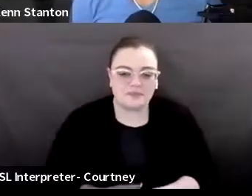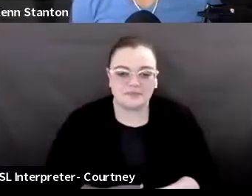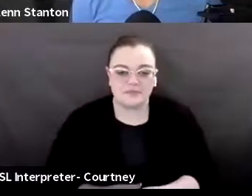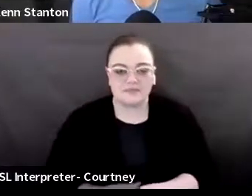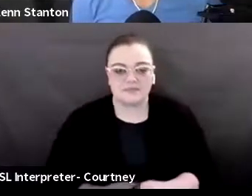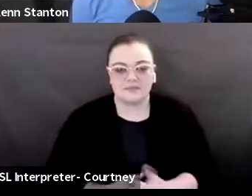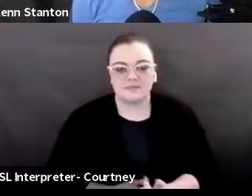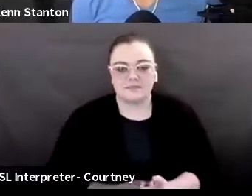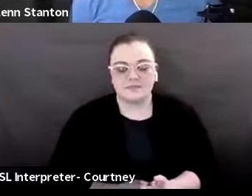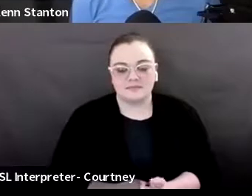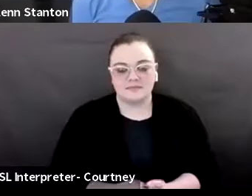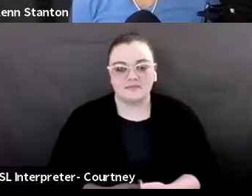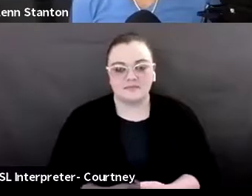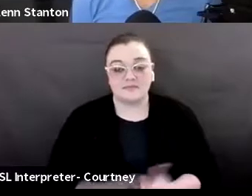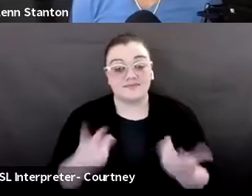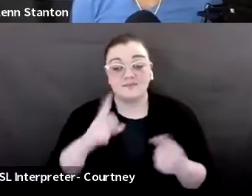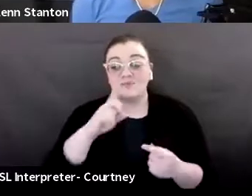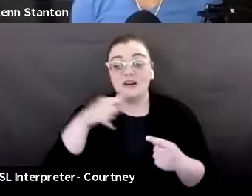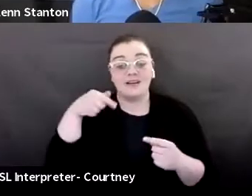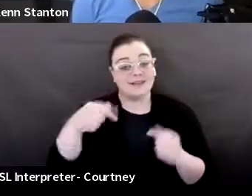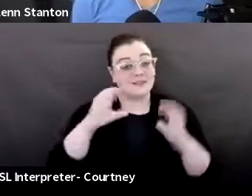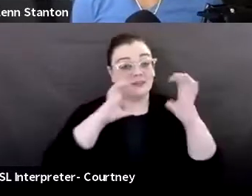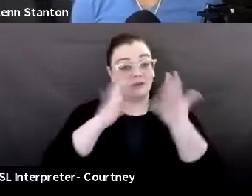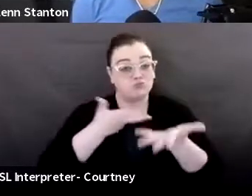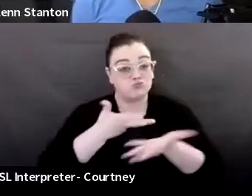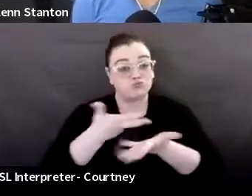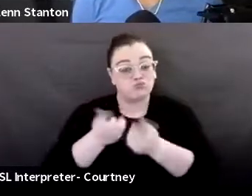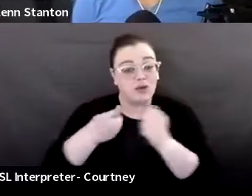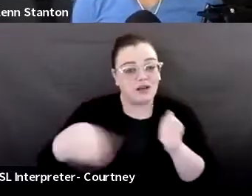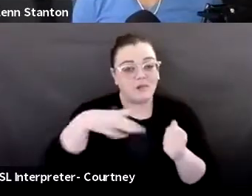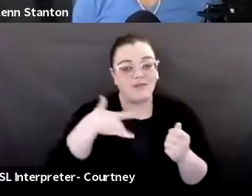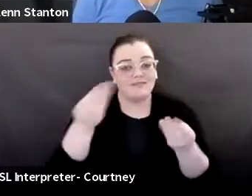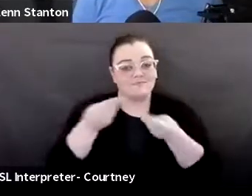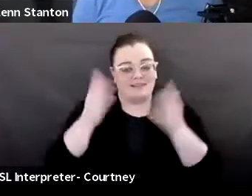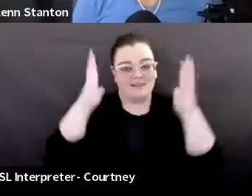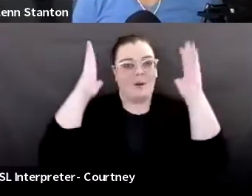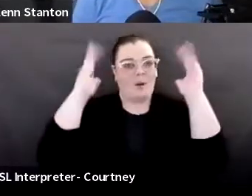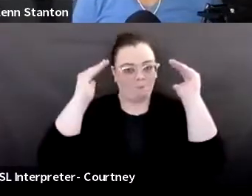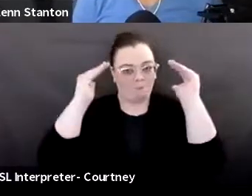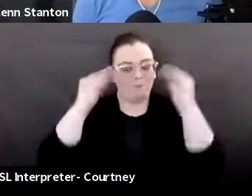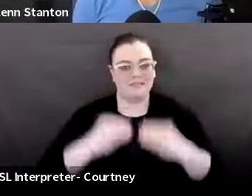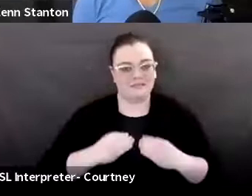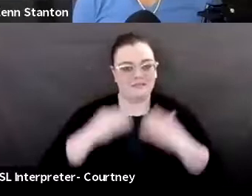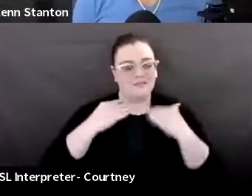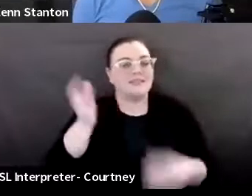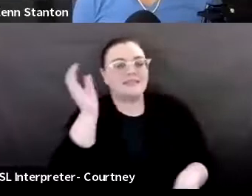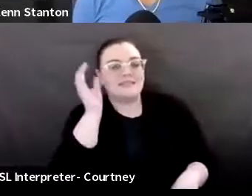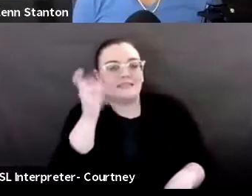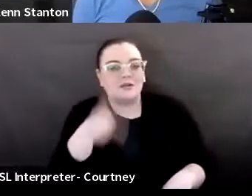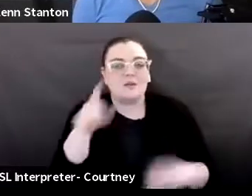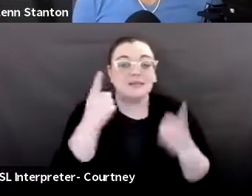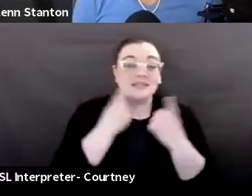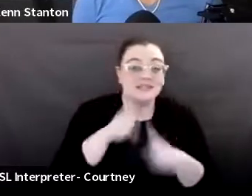Thank you all. And I have to say, just having this conversation with all of you gives me hope. It inspires me. Hearing your success stories